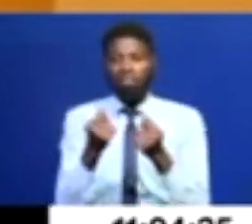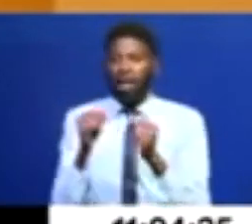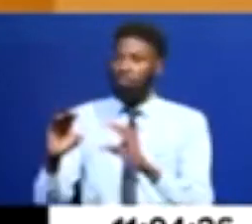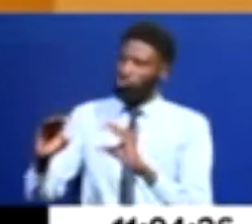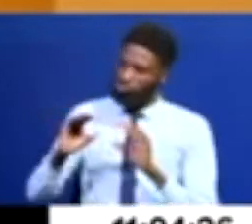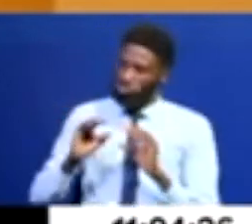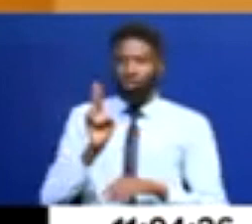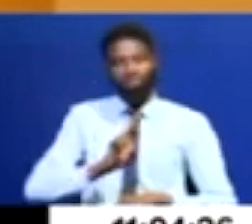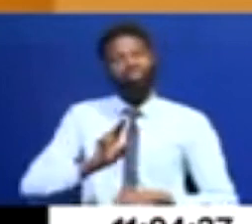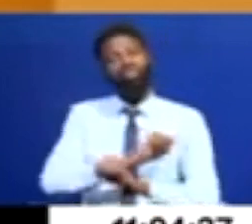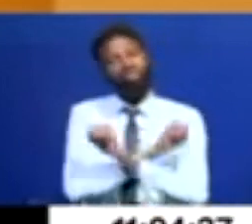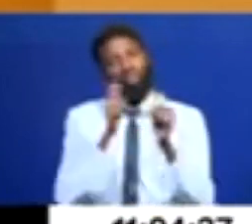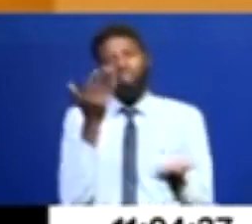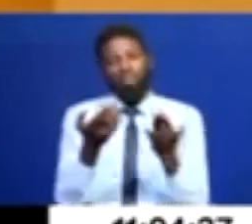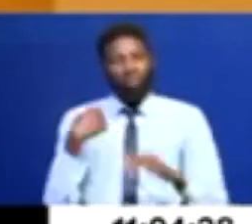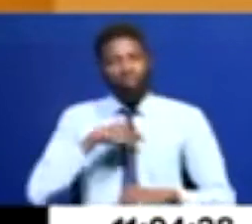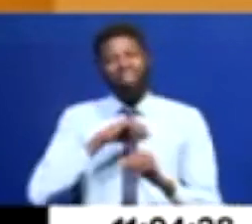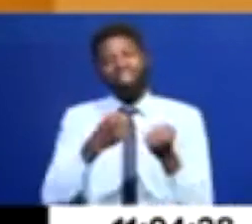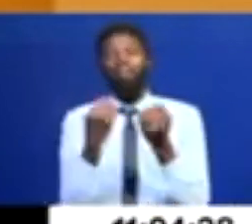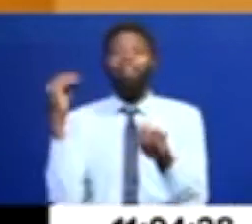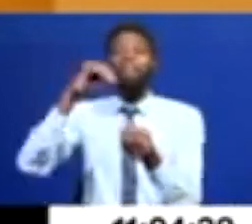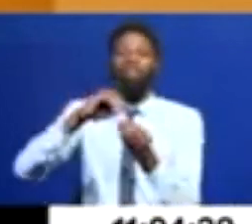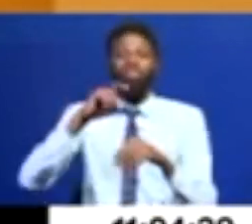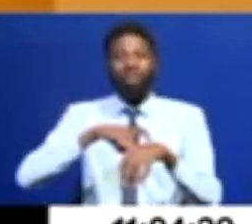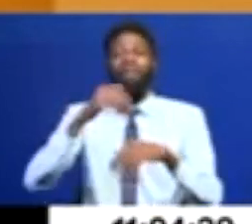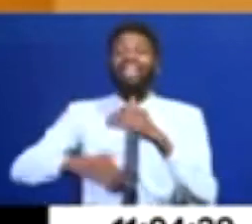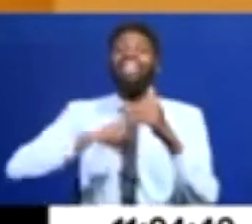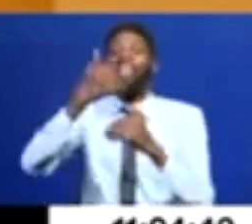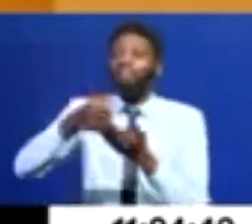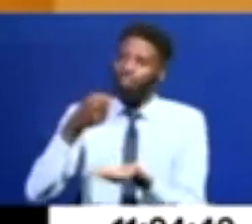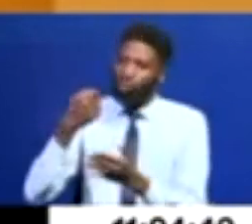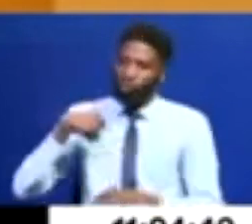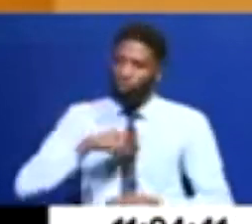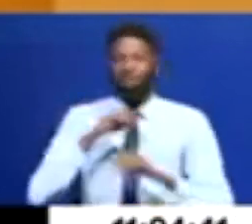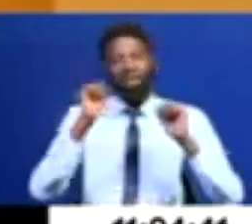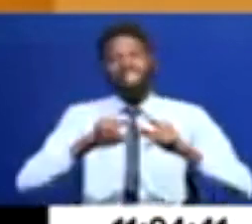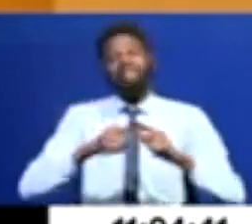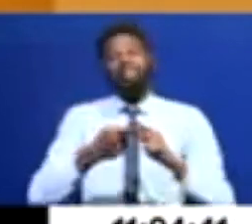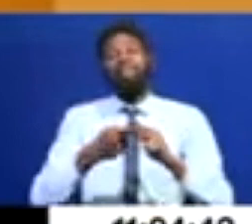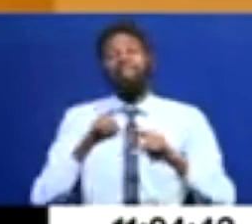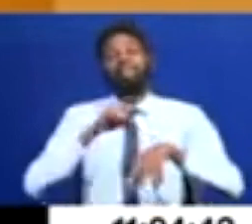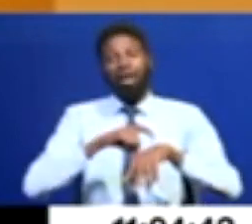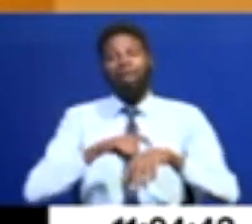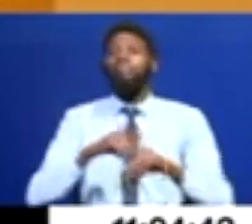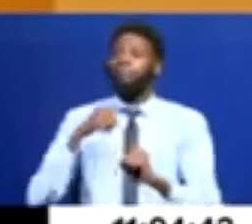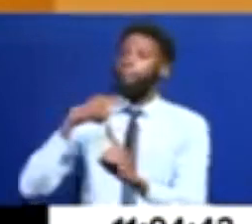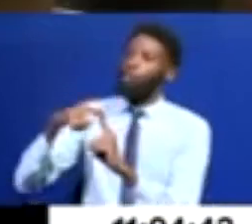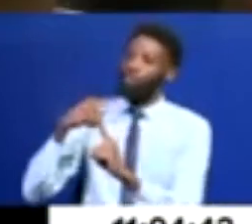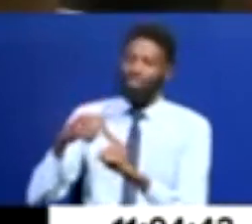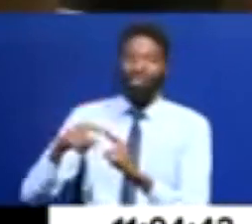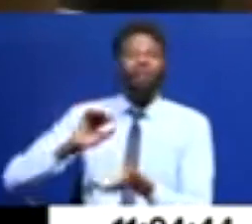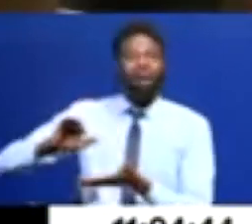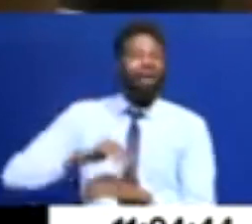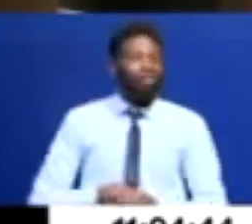wisely. Maybe we may save a bit more, and when we come to the next budget, we shall start with a good opening balance. Very good.